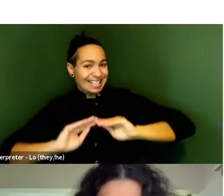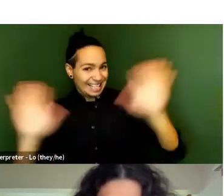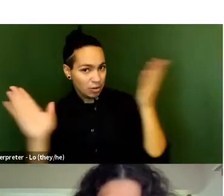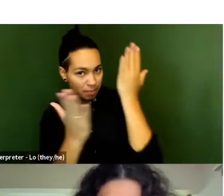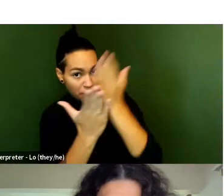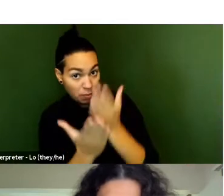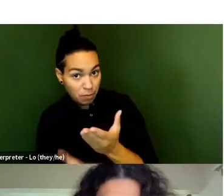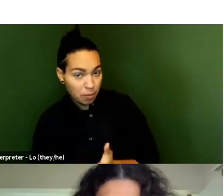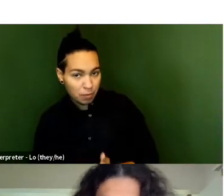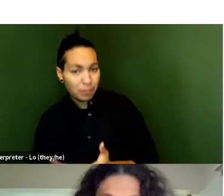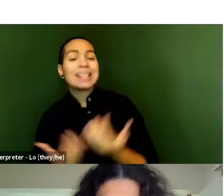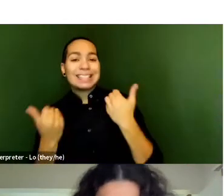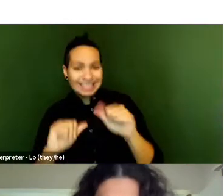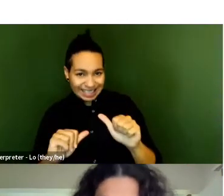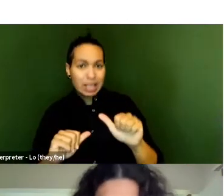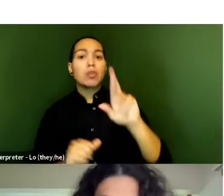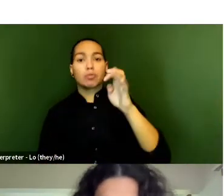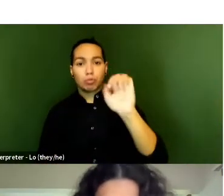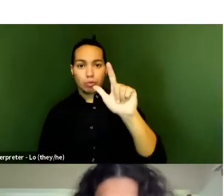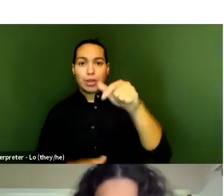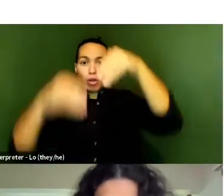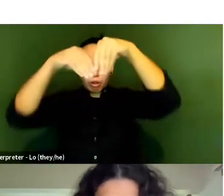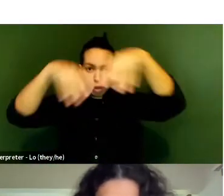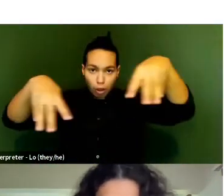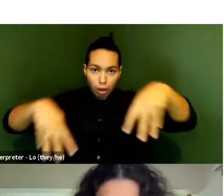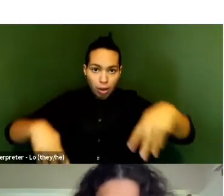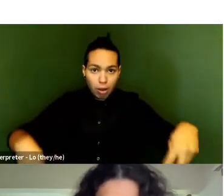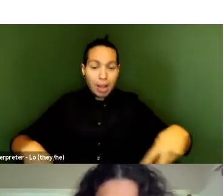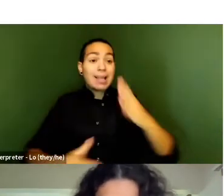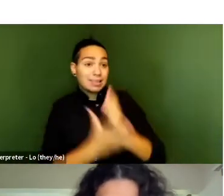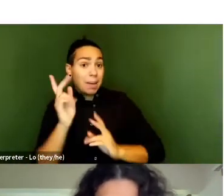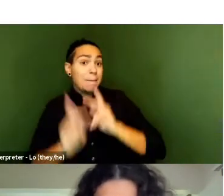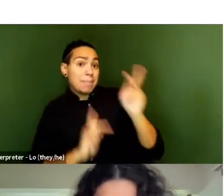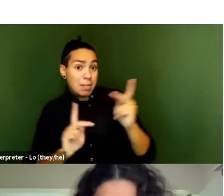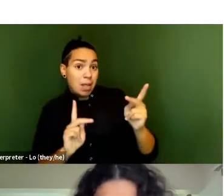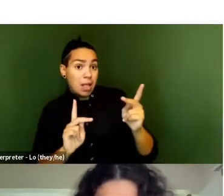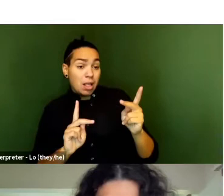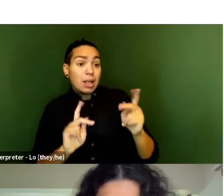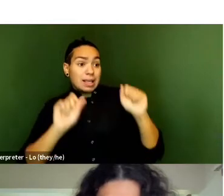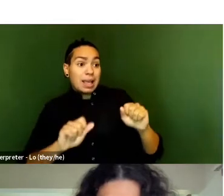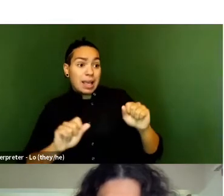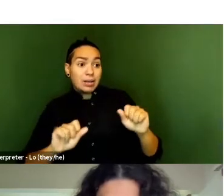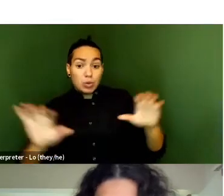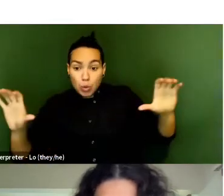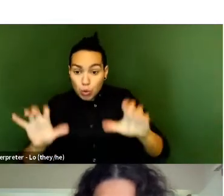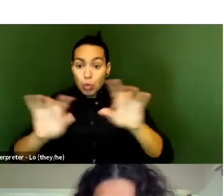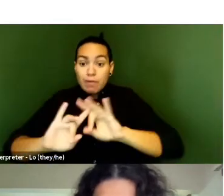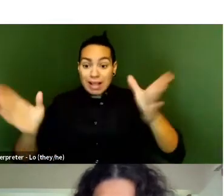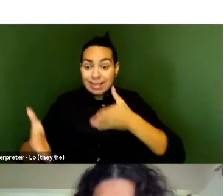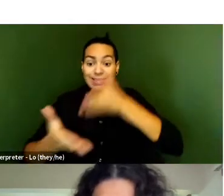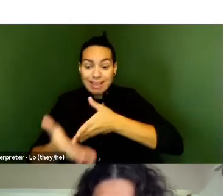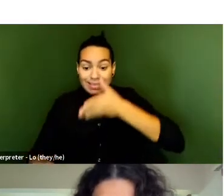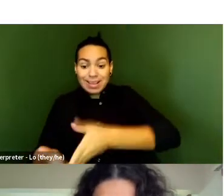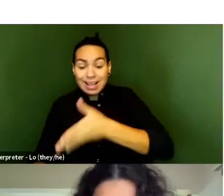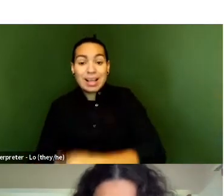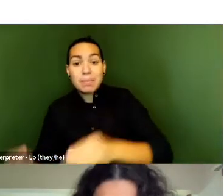there is a racial hierarchy upon which some people can enact violence, like more than others. And that Black people, more